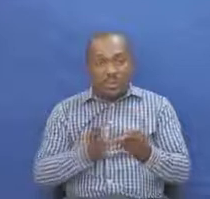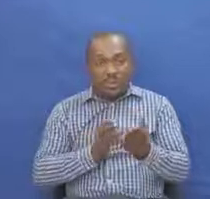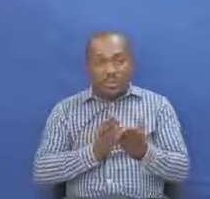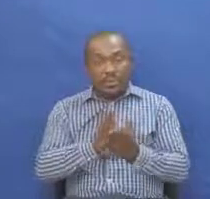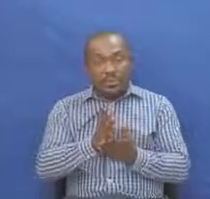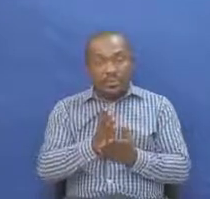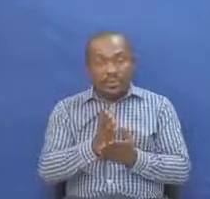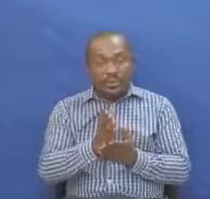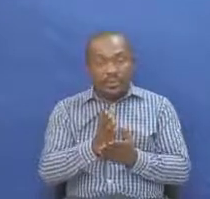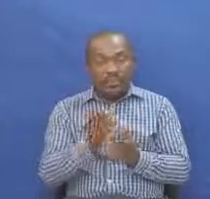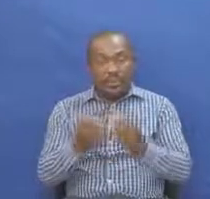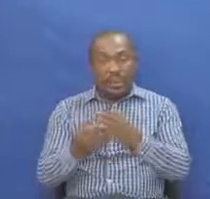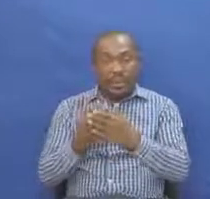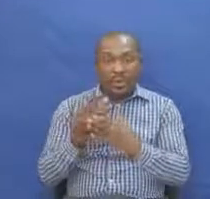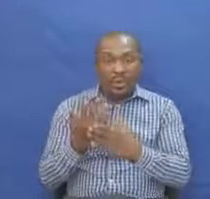resulted